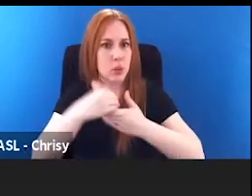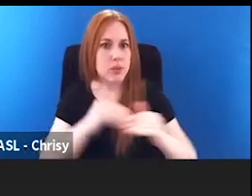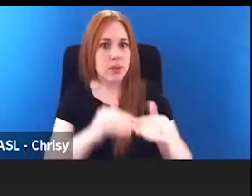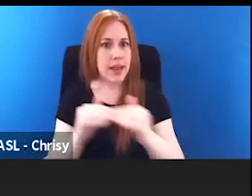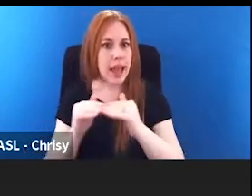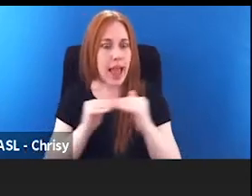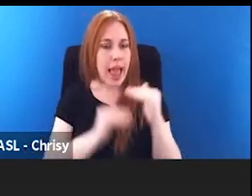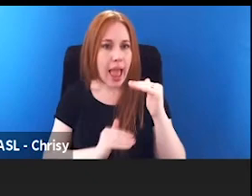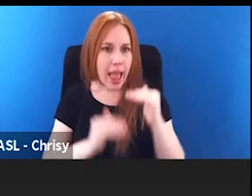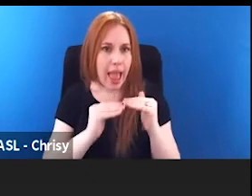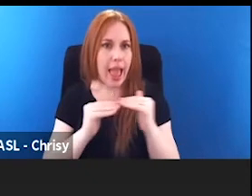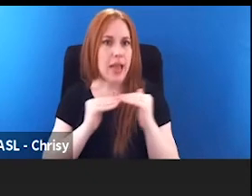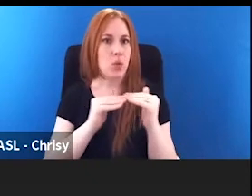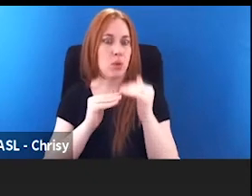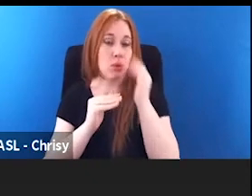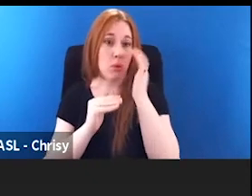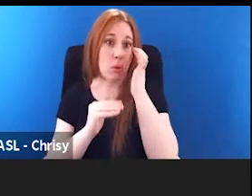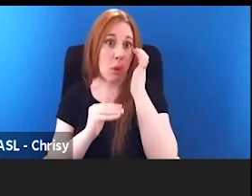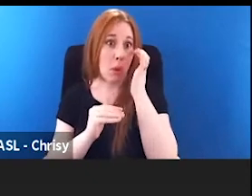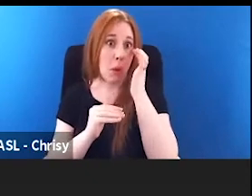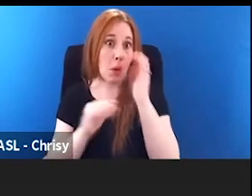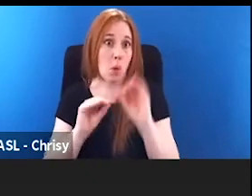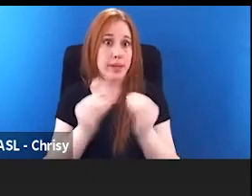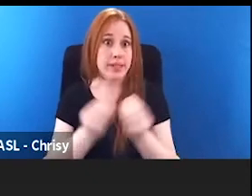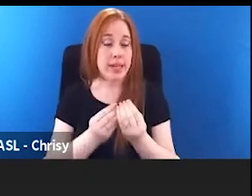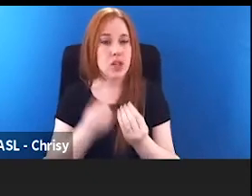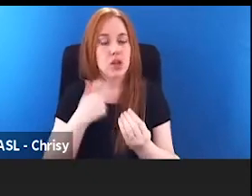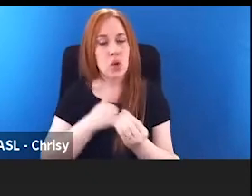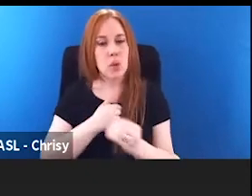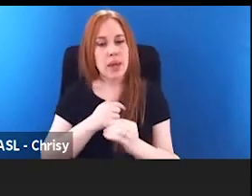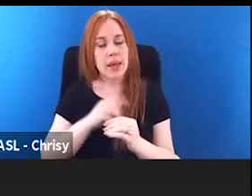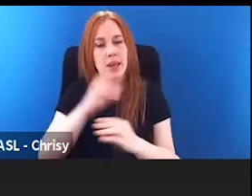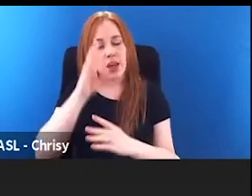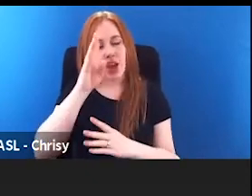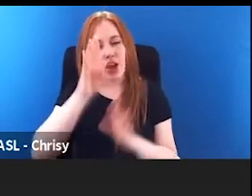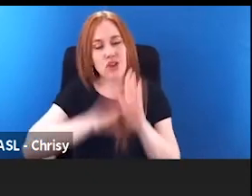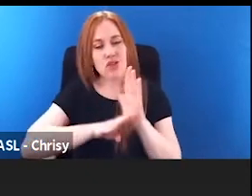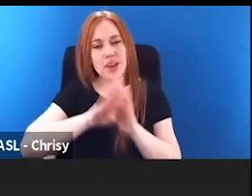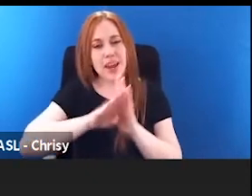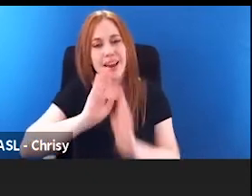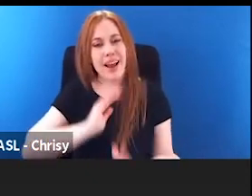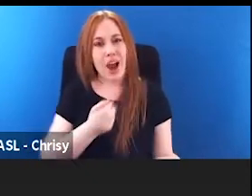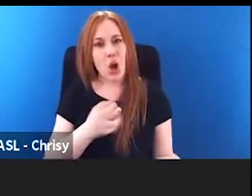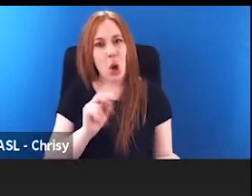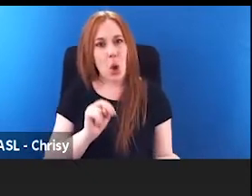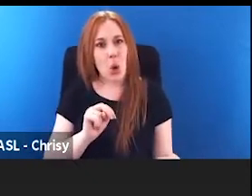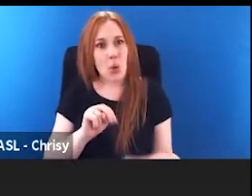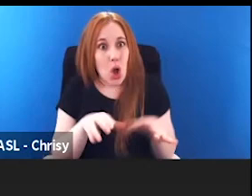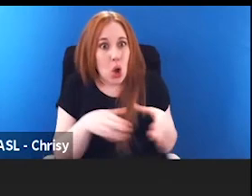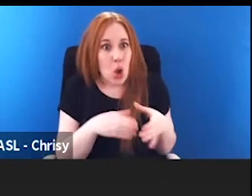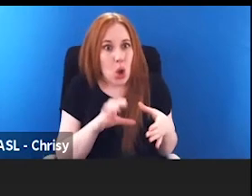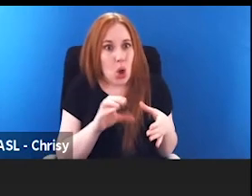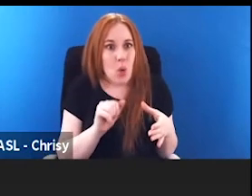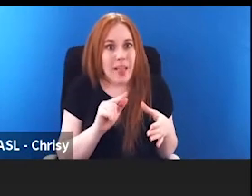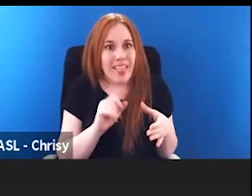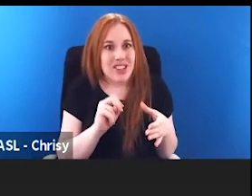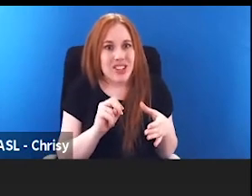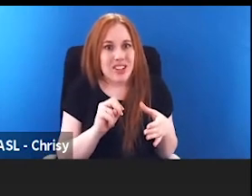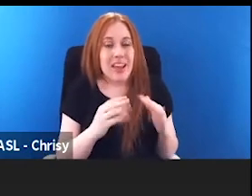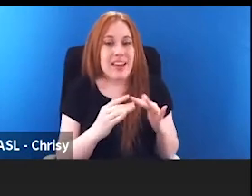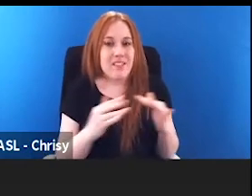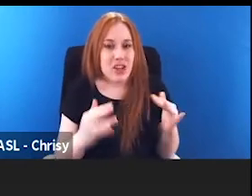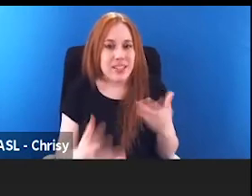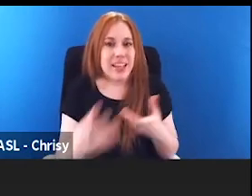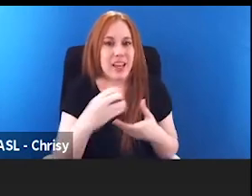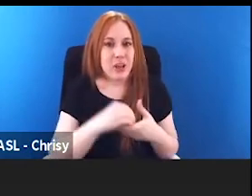organization? And from here, we created I guess you could call it our own little coalition within Hyperquake, the Diversity, Inclusion, and